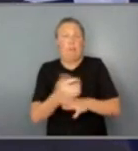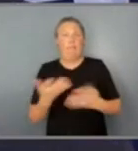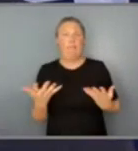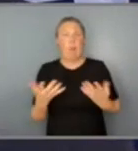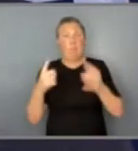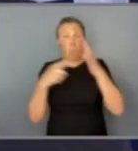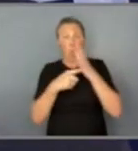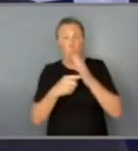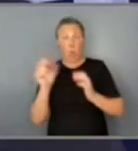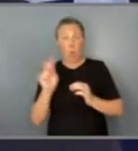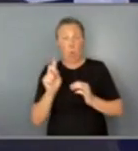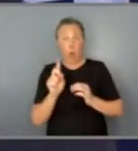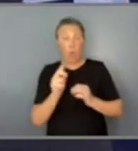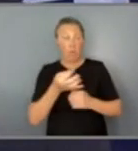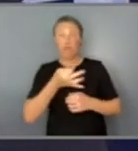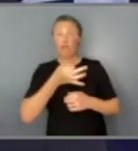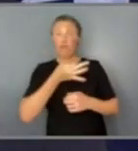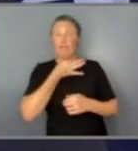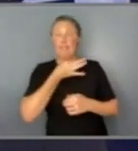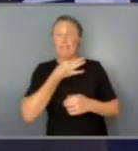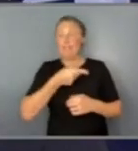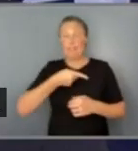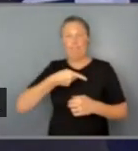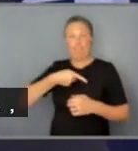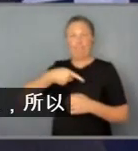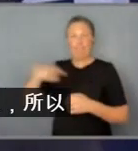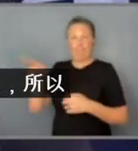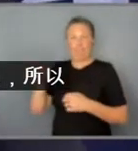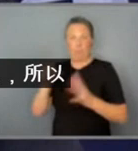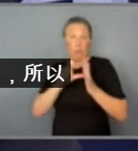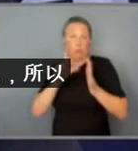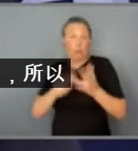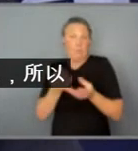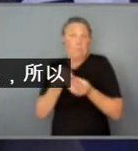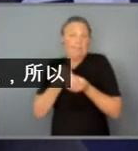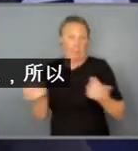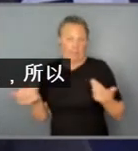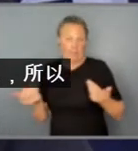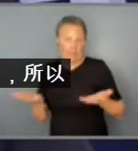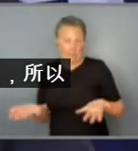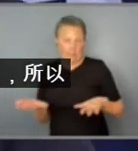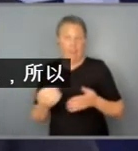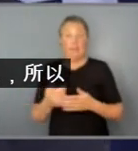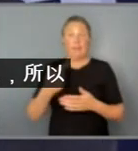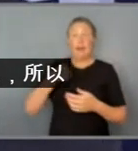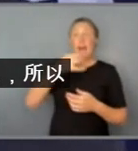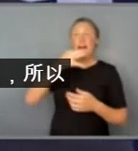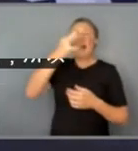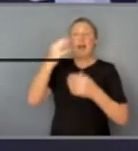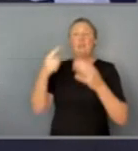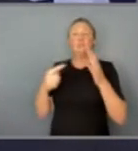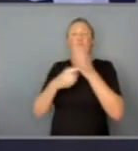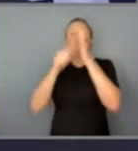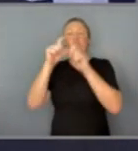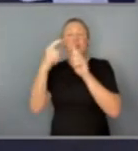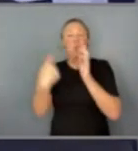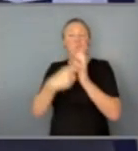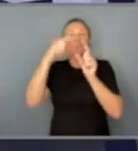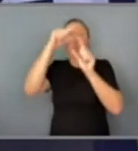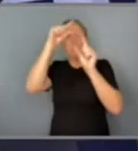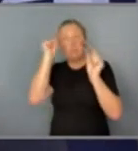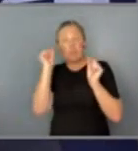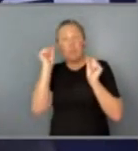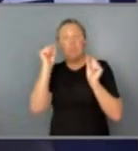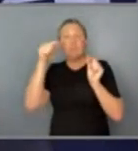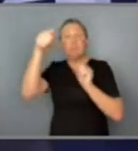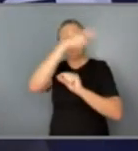have to do if you are someone who is in that situation. So we've asked the AHPPC within the next, that's the medical expert